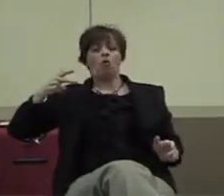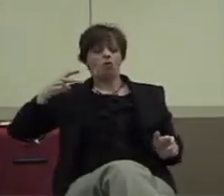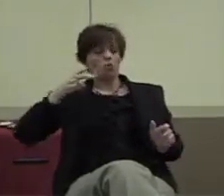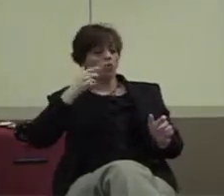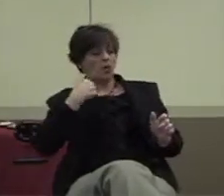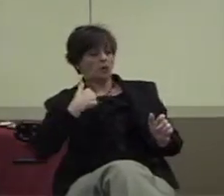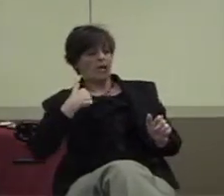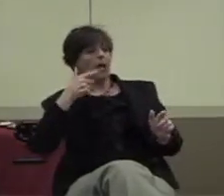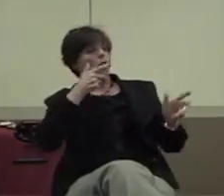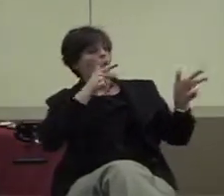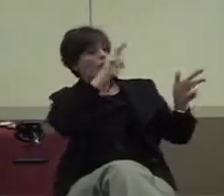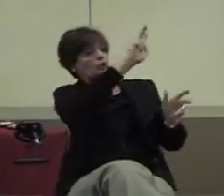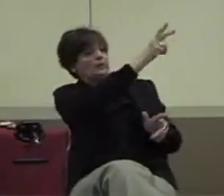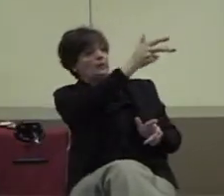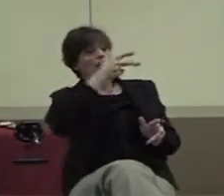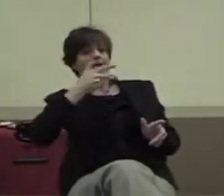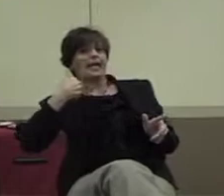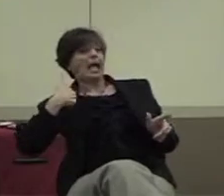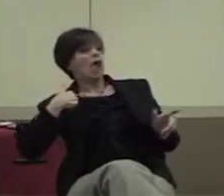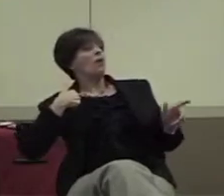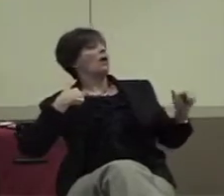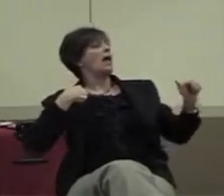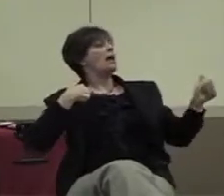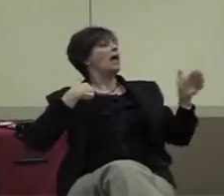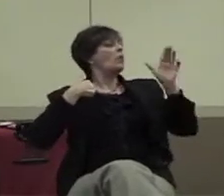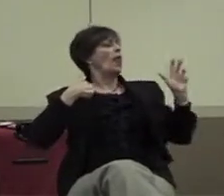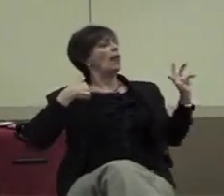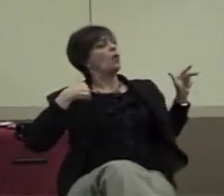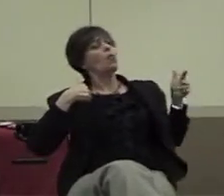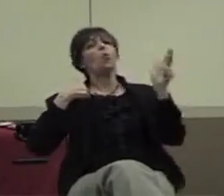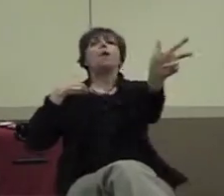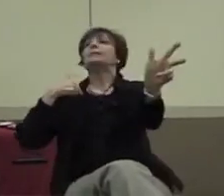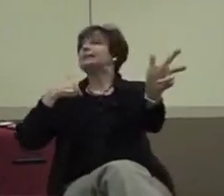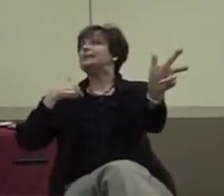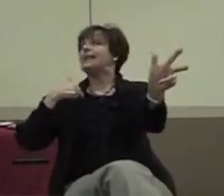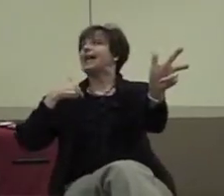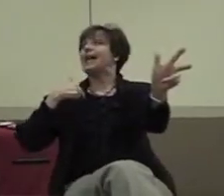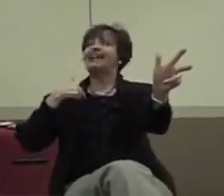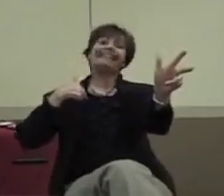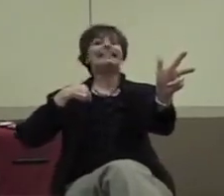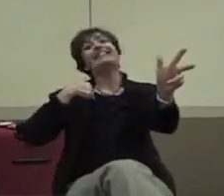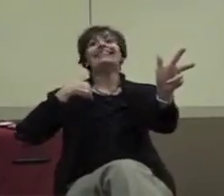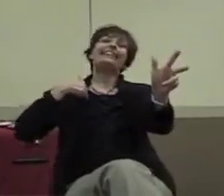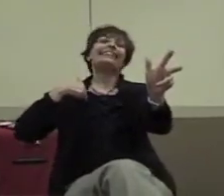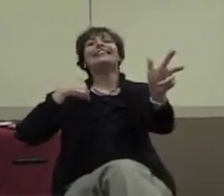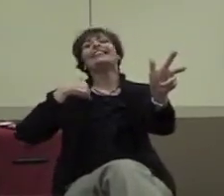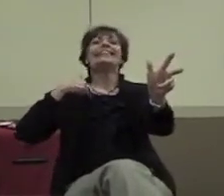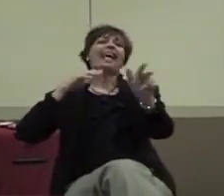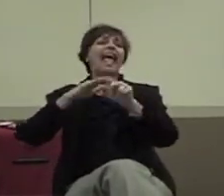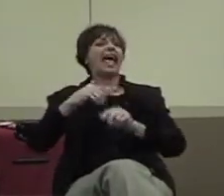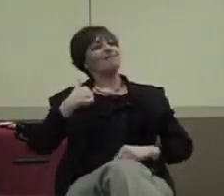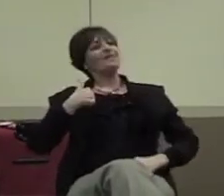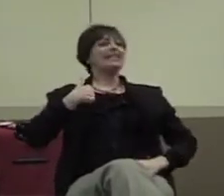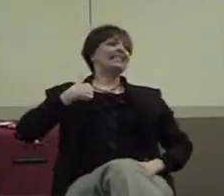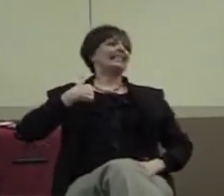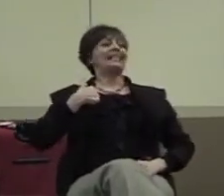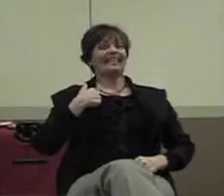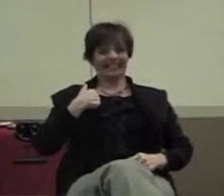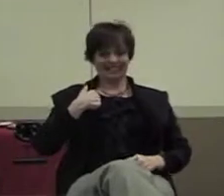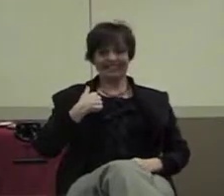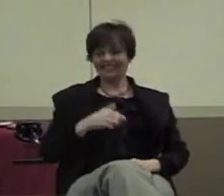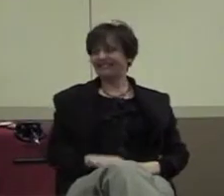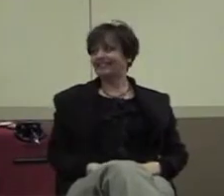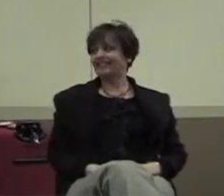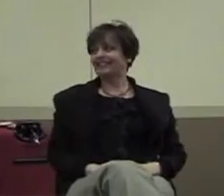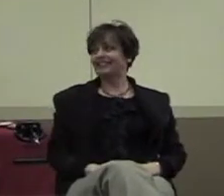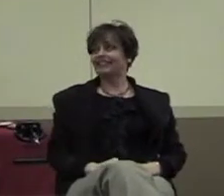out towards me, this lady whips in a van and goes like this at me as she does it.